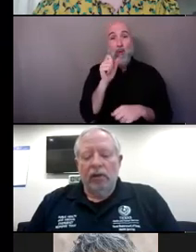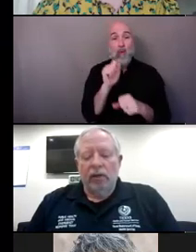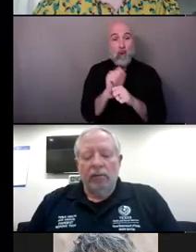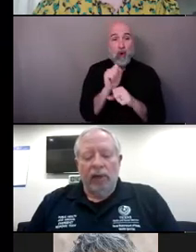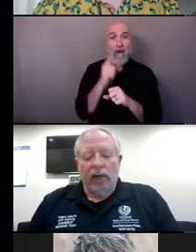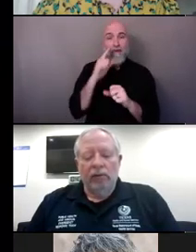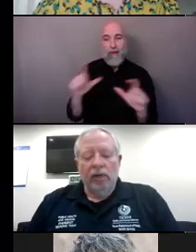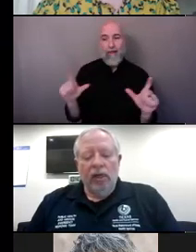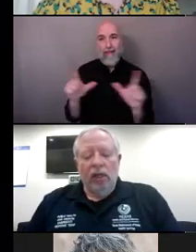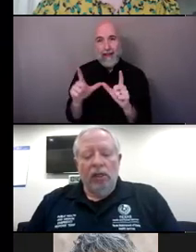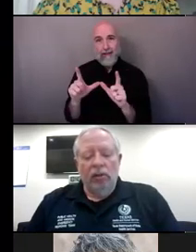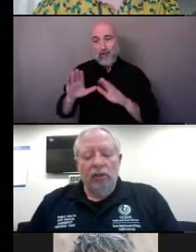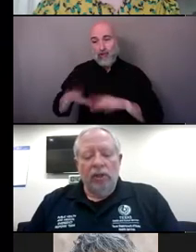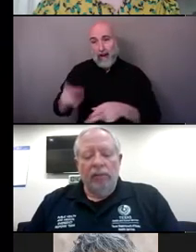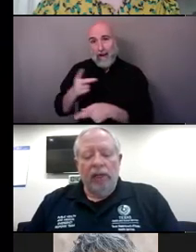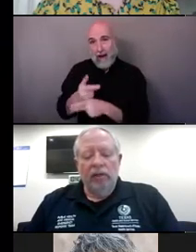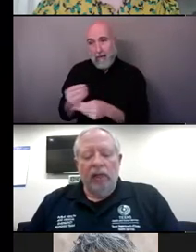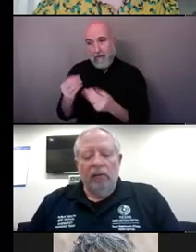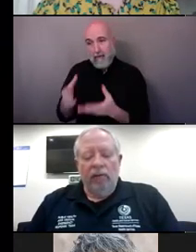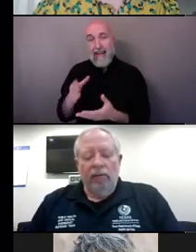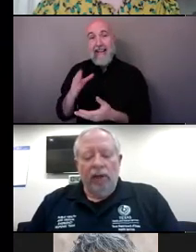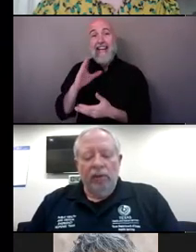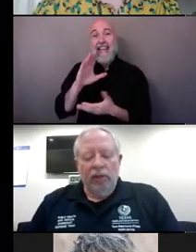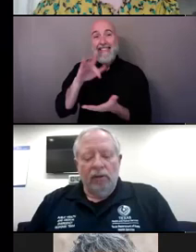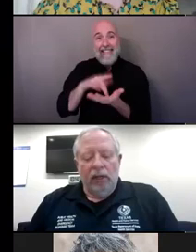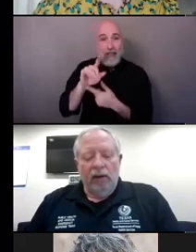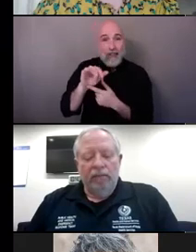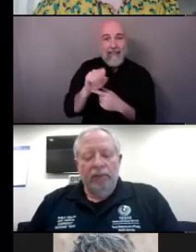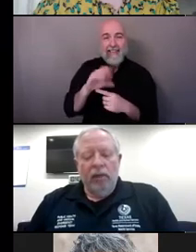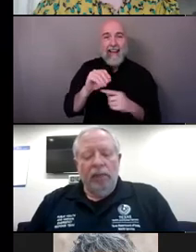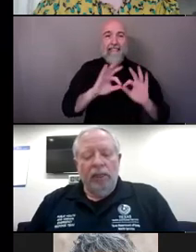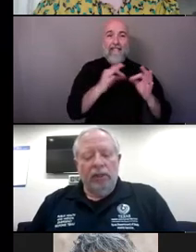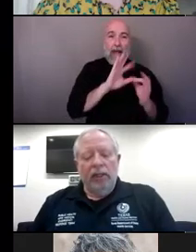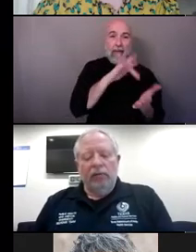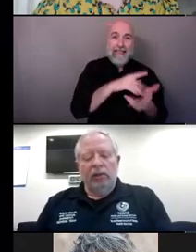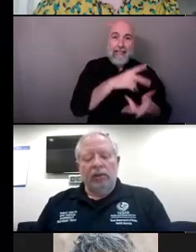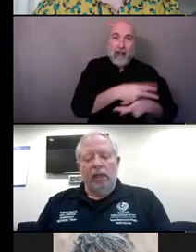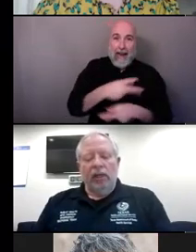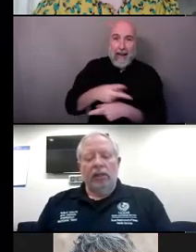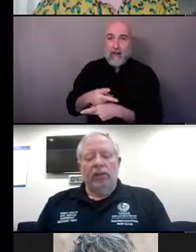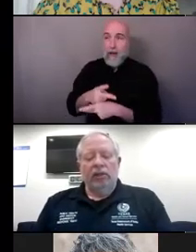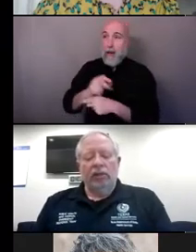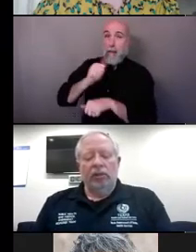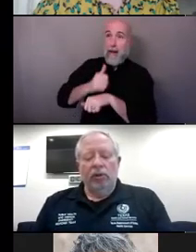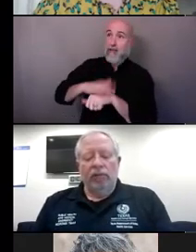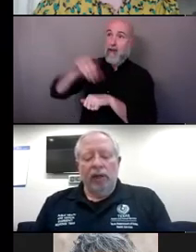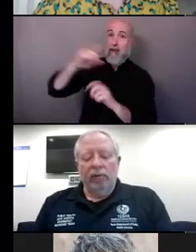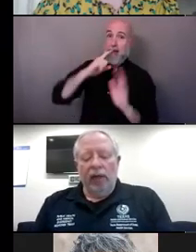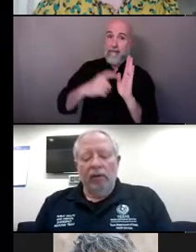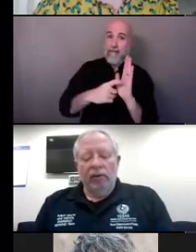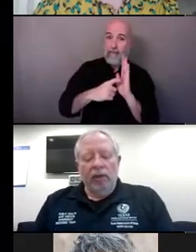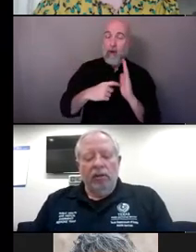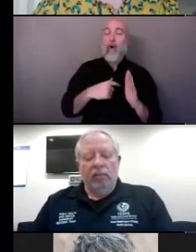licensed childcare providers, including center-based and family center care. Based on that direction, DSHS has